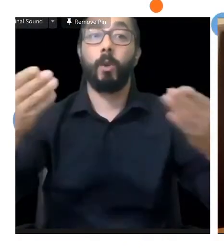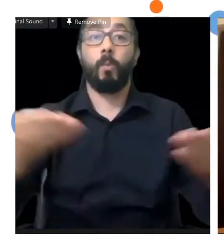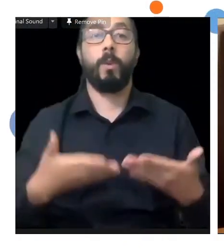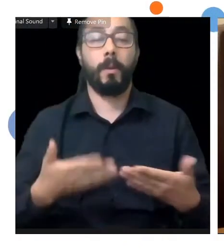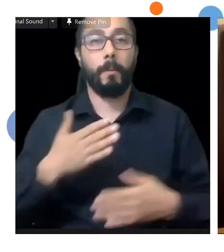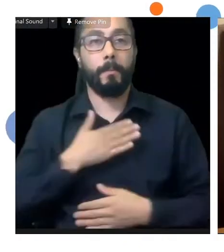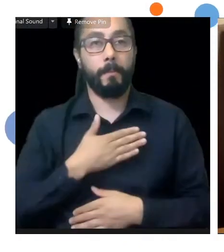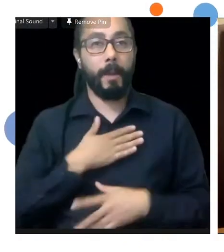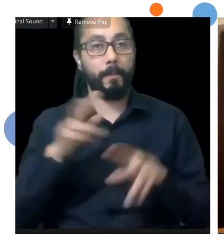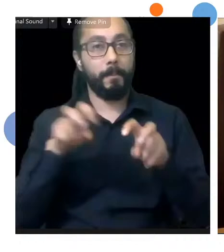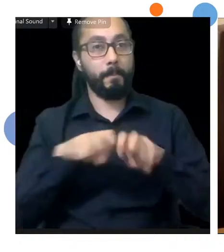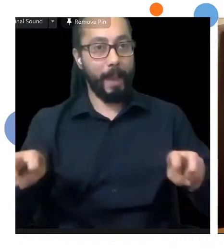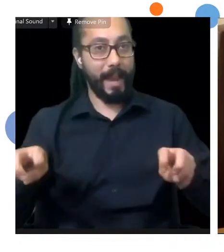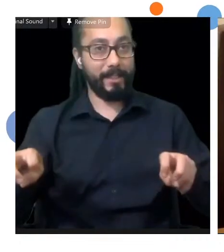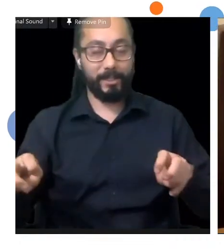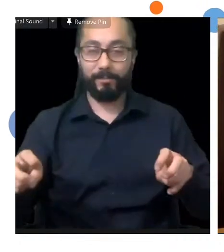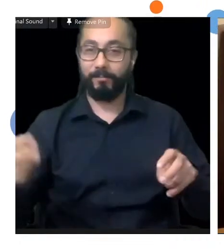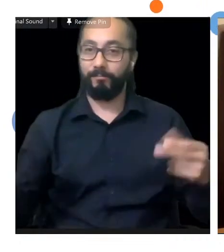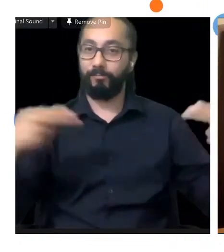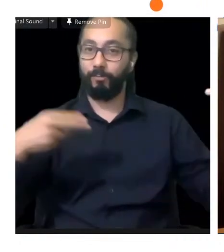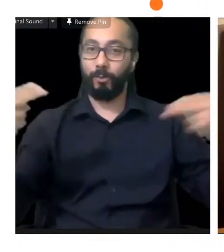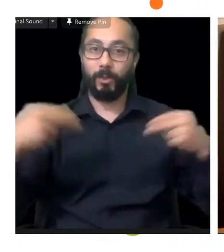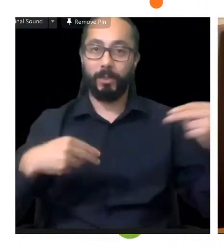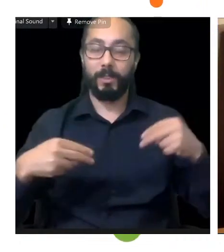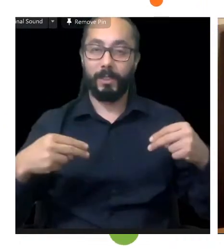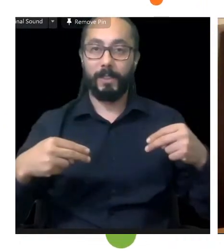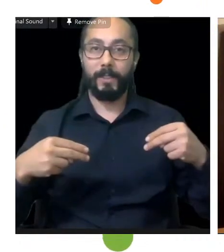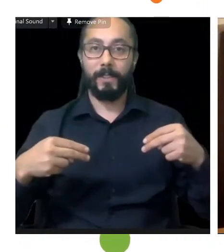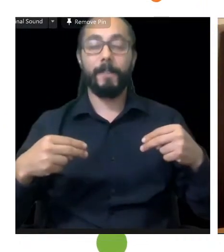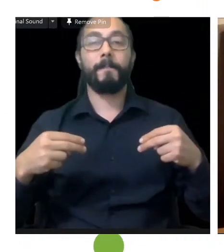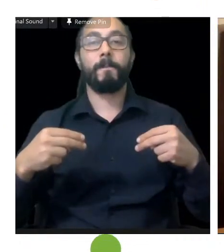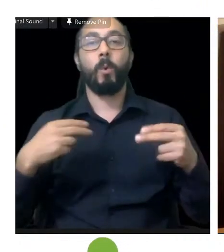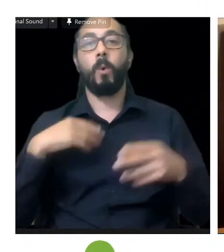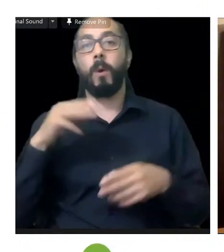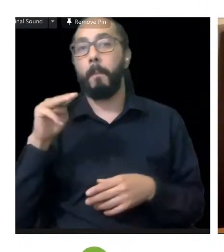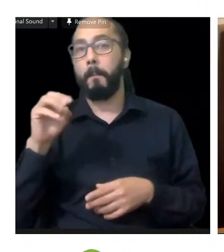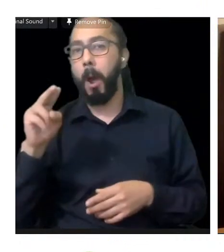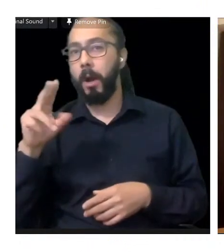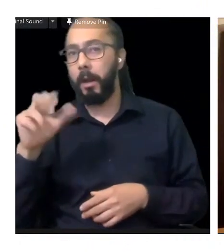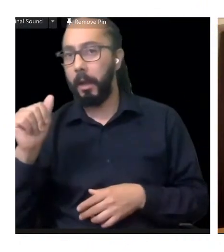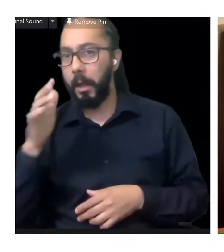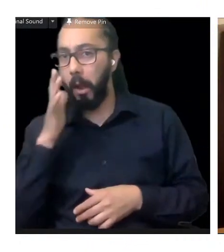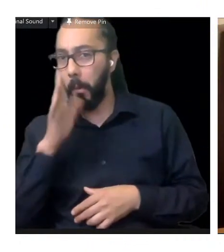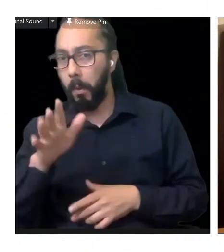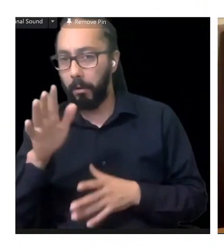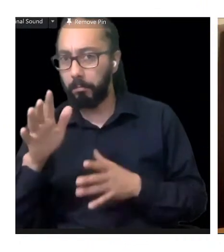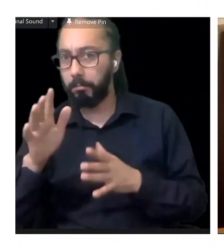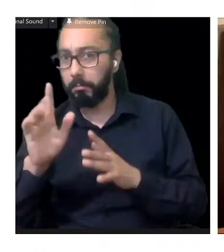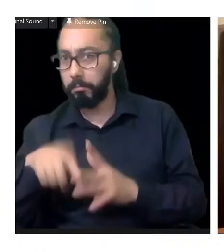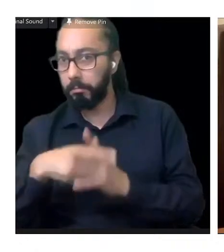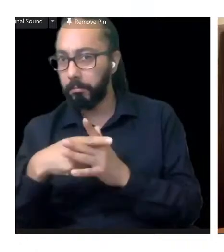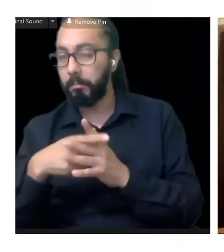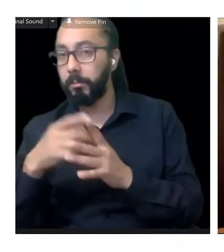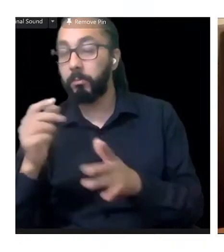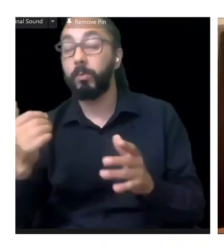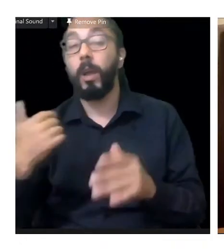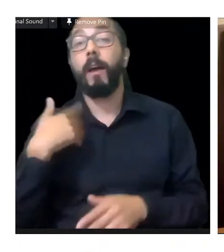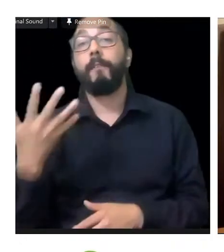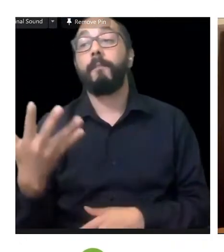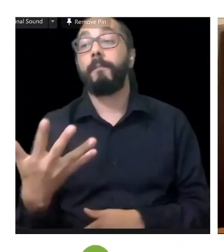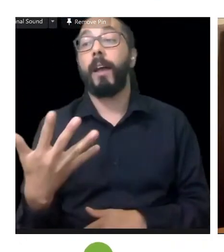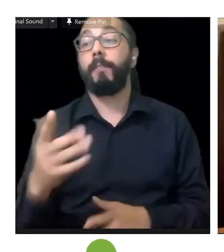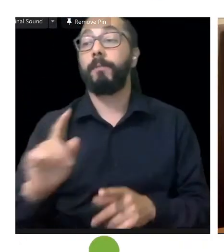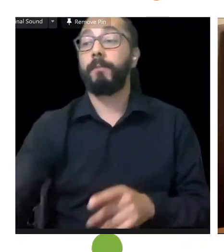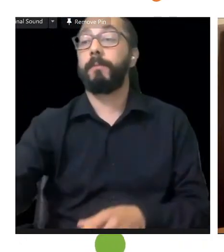assuming, Maggie, that you can make that happen, or Monica on the back end. We have five great panelists joining us from across Canada,